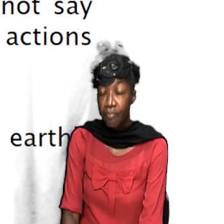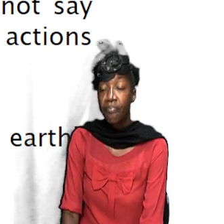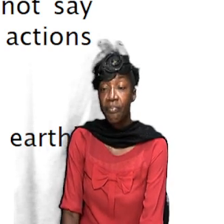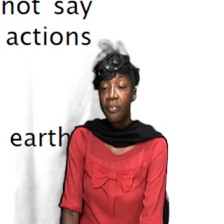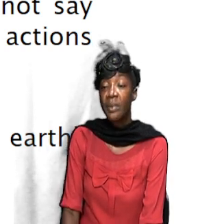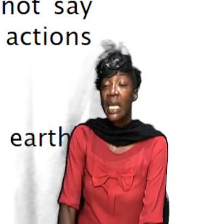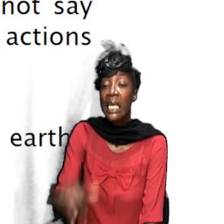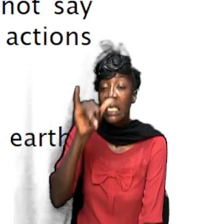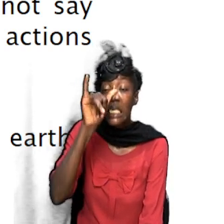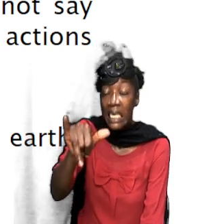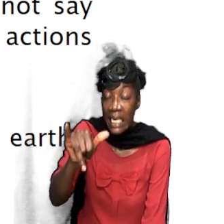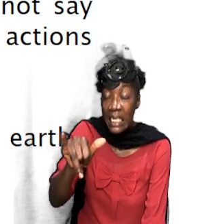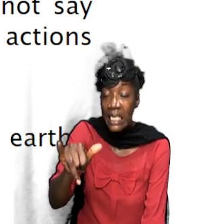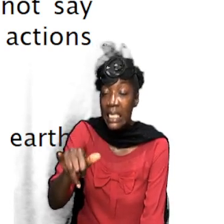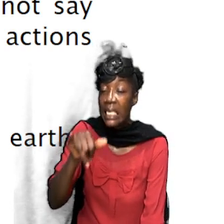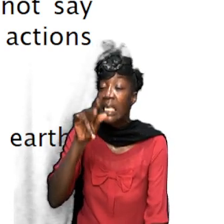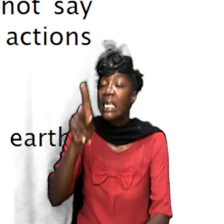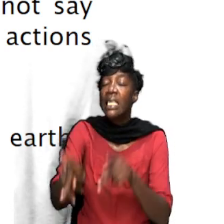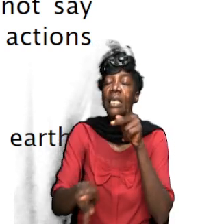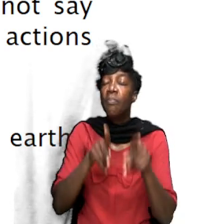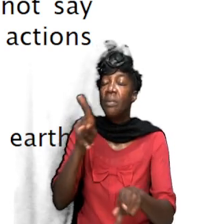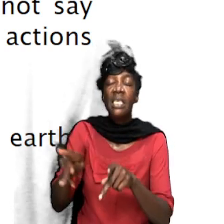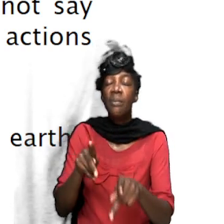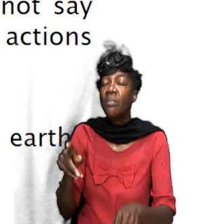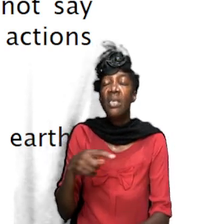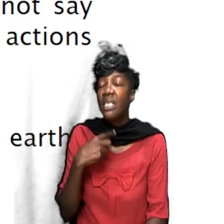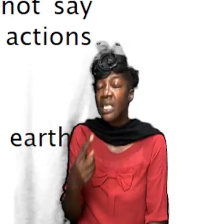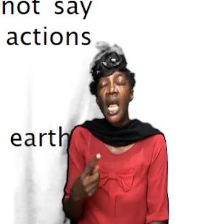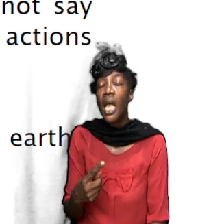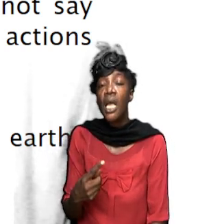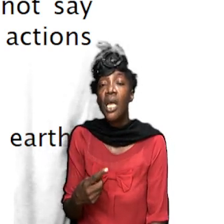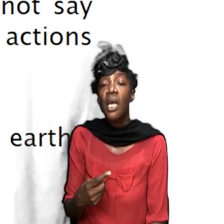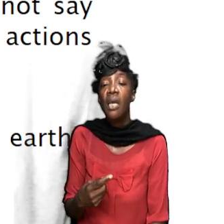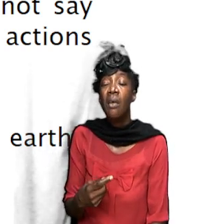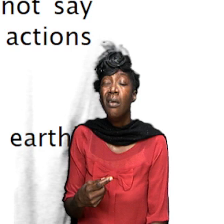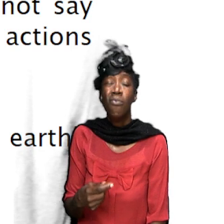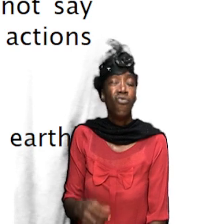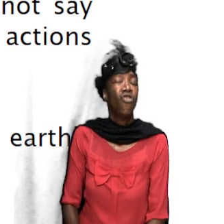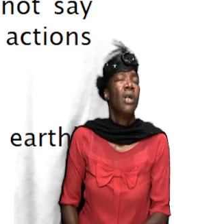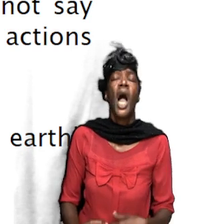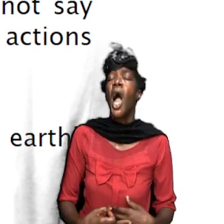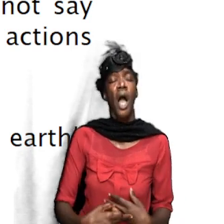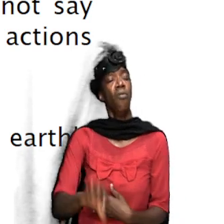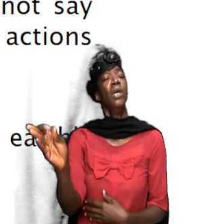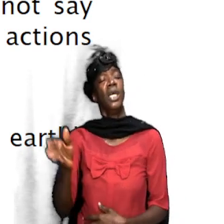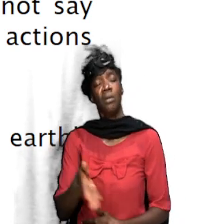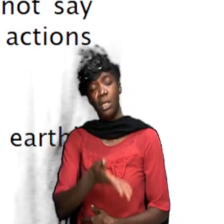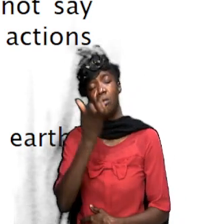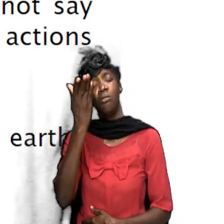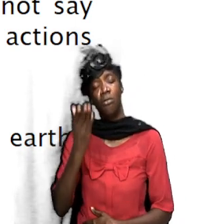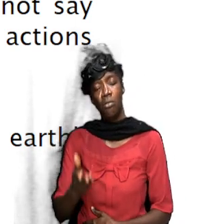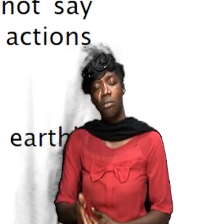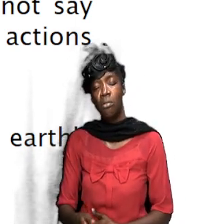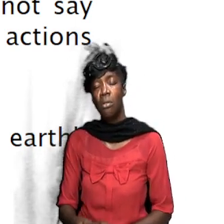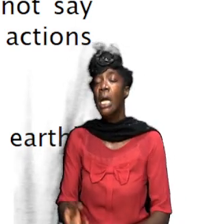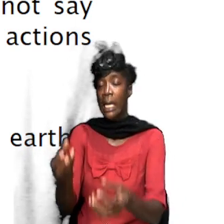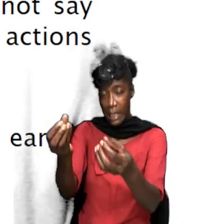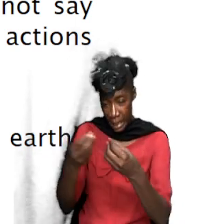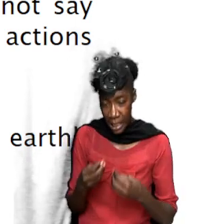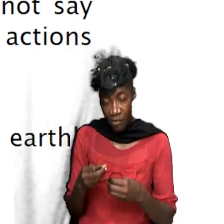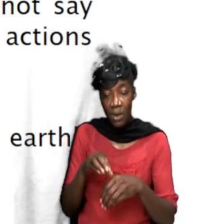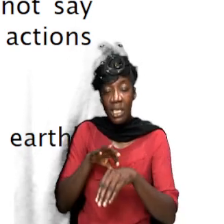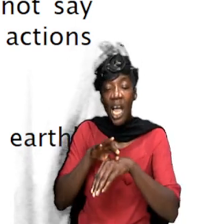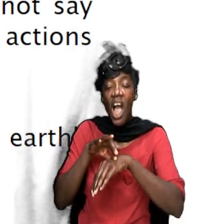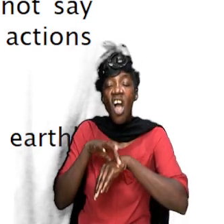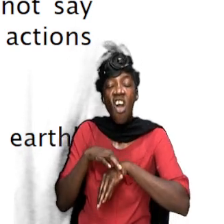But yet the people reached the point where they said, we away with you. Give us an earthly king. We